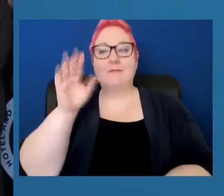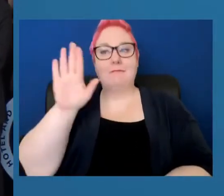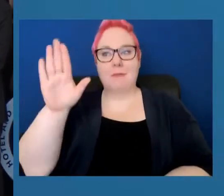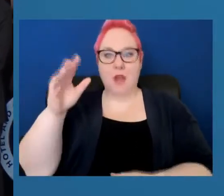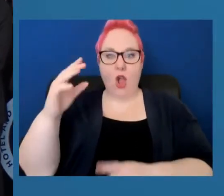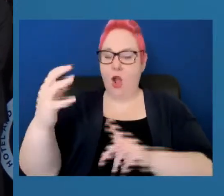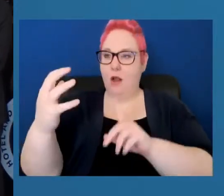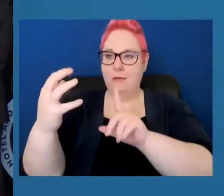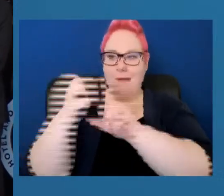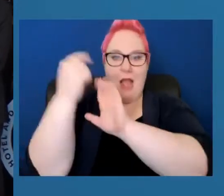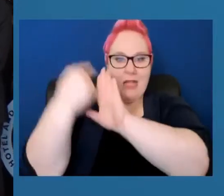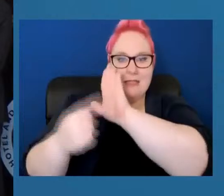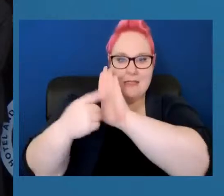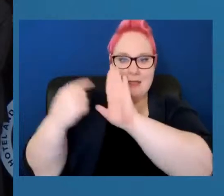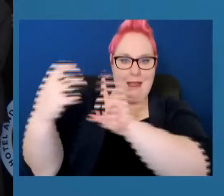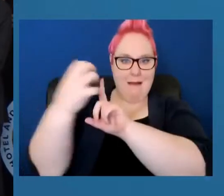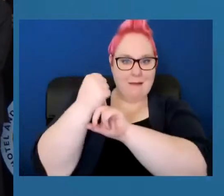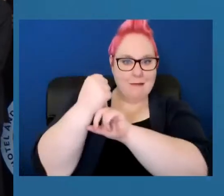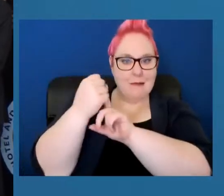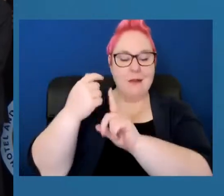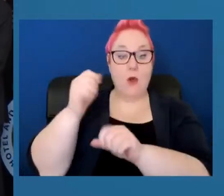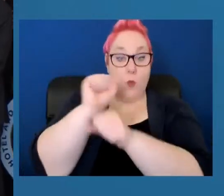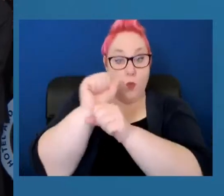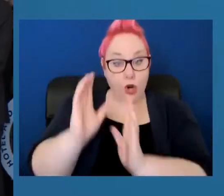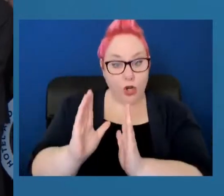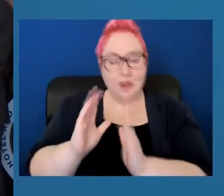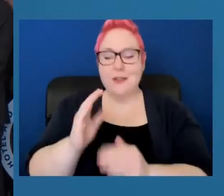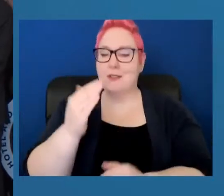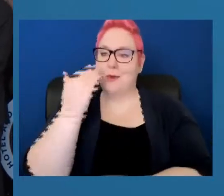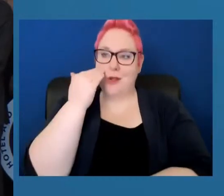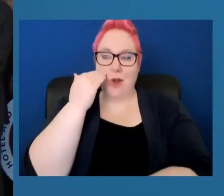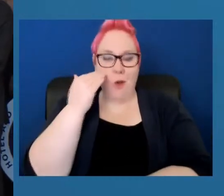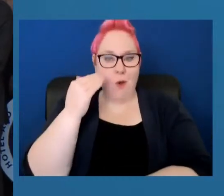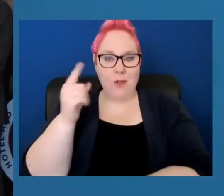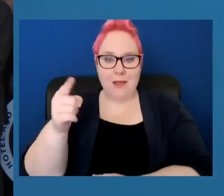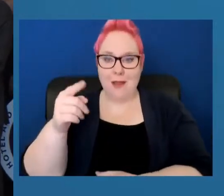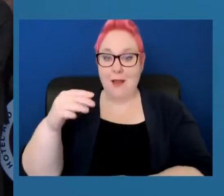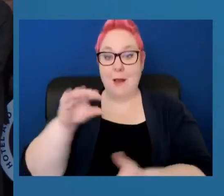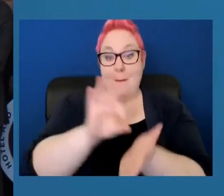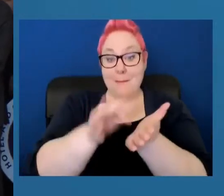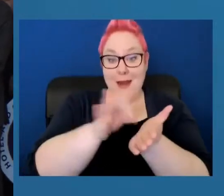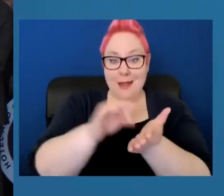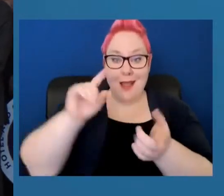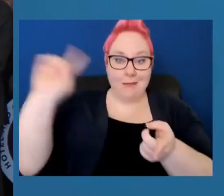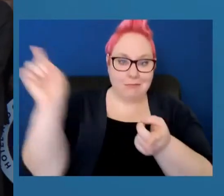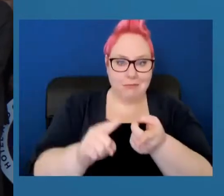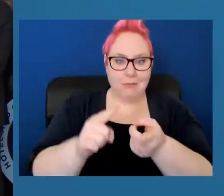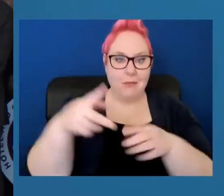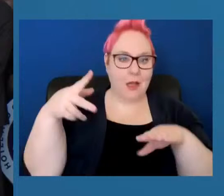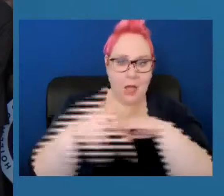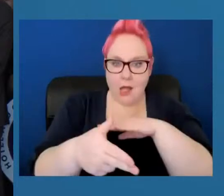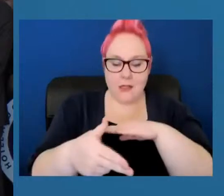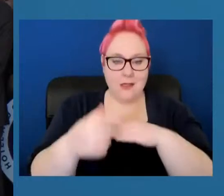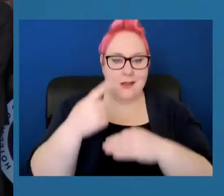We know they're attacking workers. We know they're cutting Medicaid potentially in New York State to the tune of